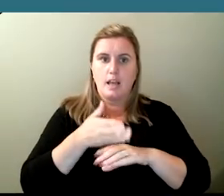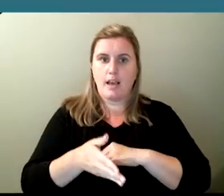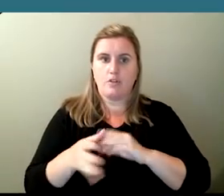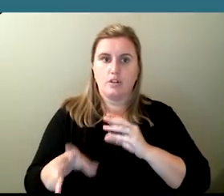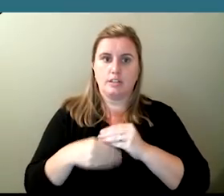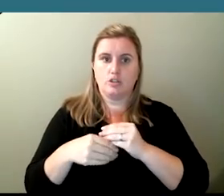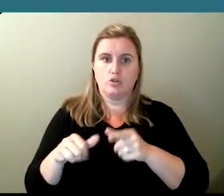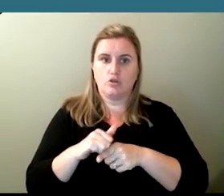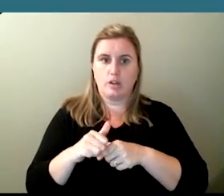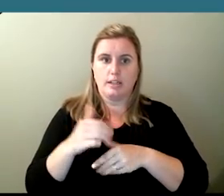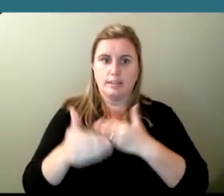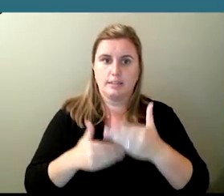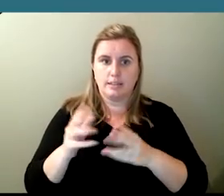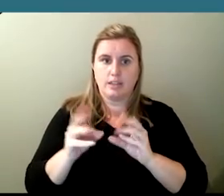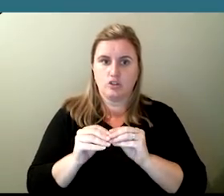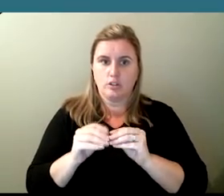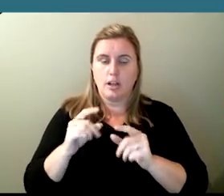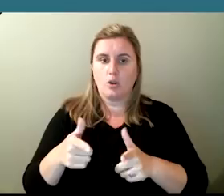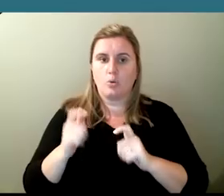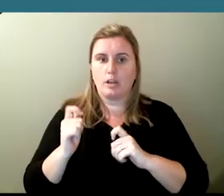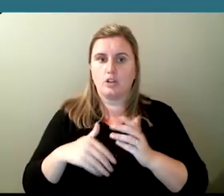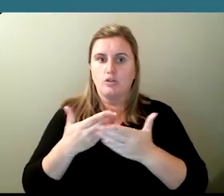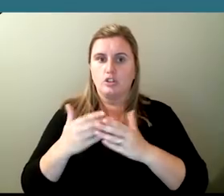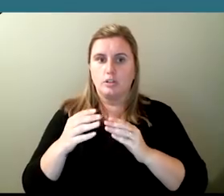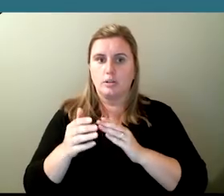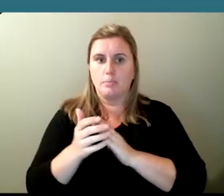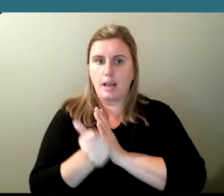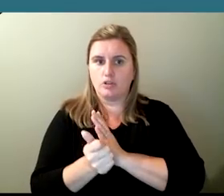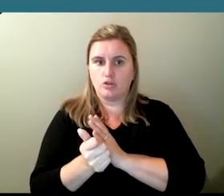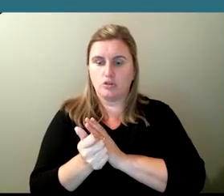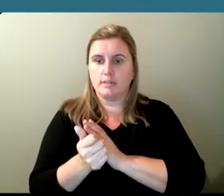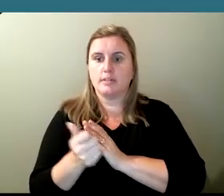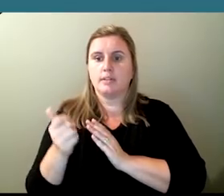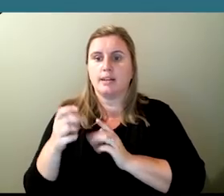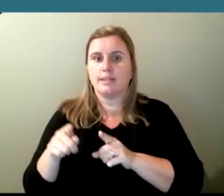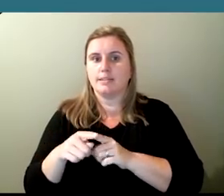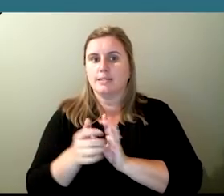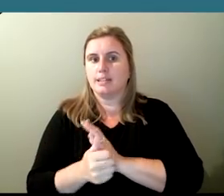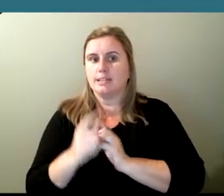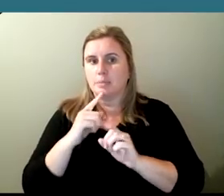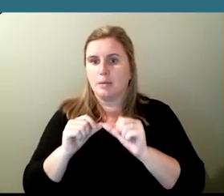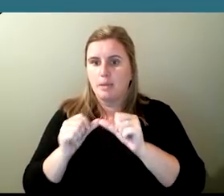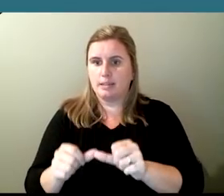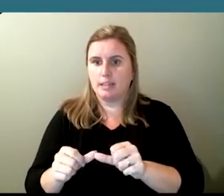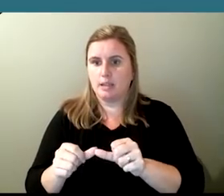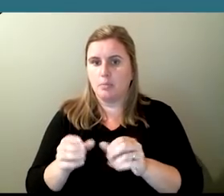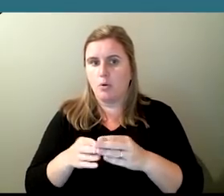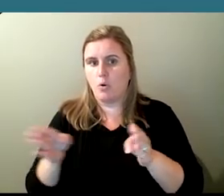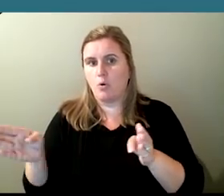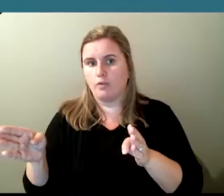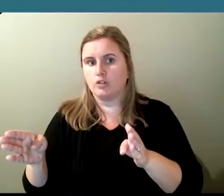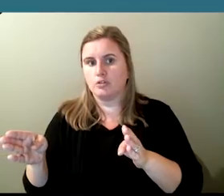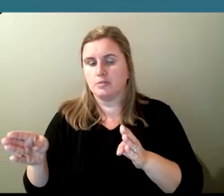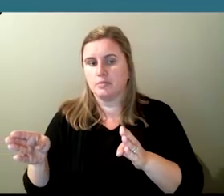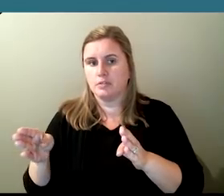additional training session, and then quickly reaching mastery criteria, and the skills being maintained over